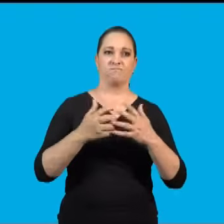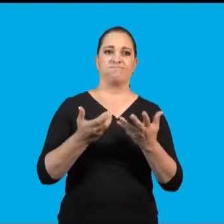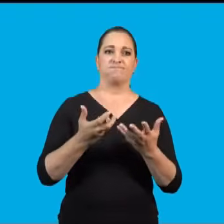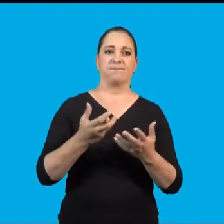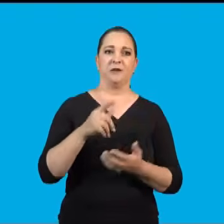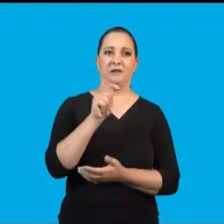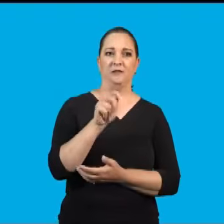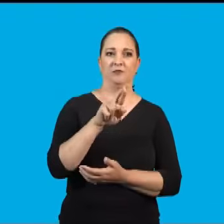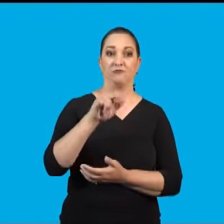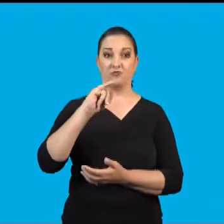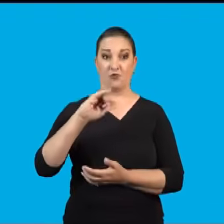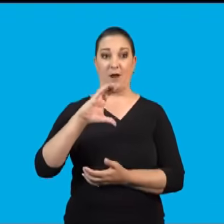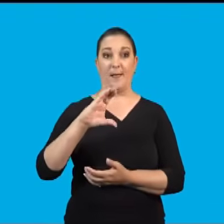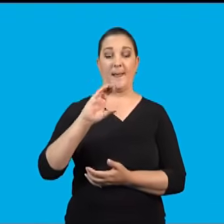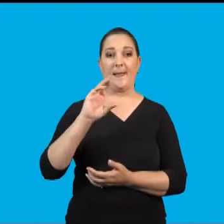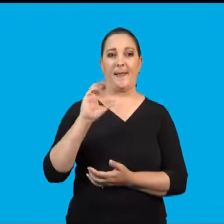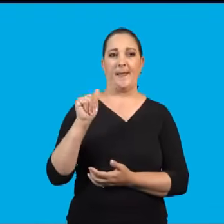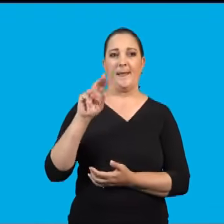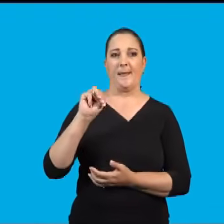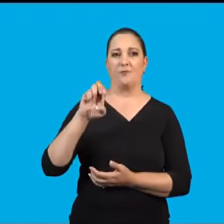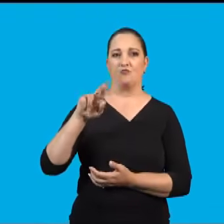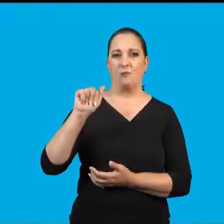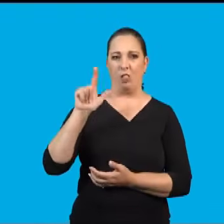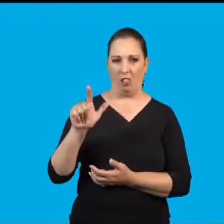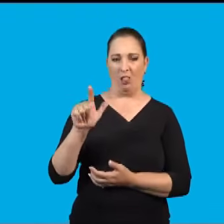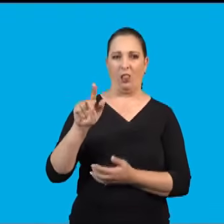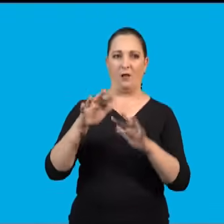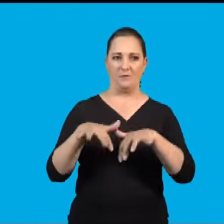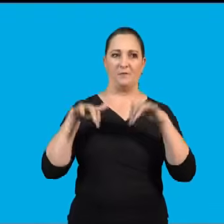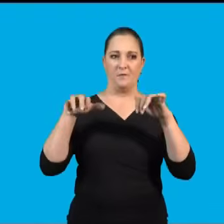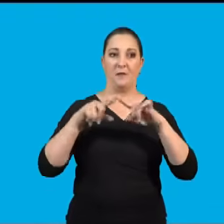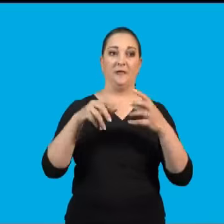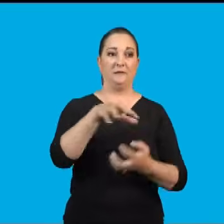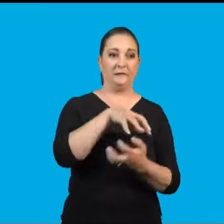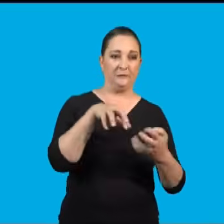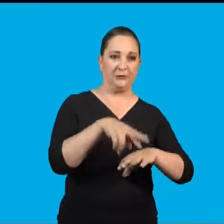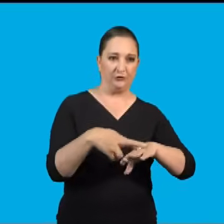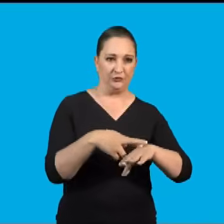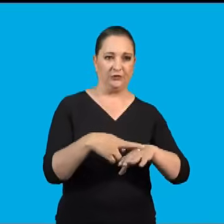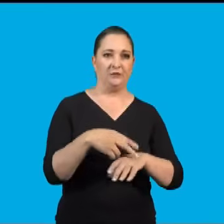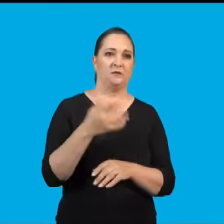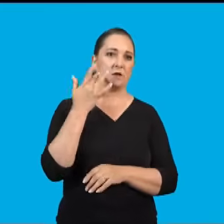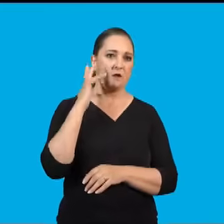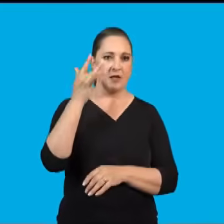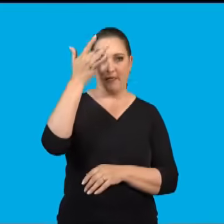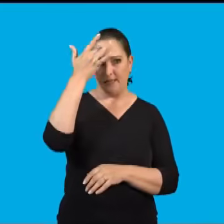the word that you have to define in your own words, in which the mixed race, colored and Indian